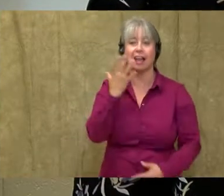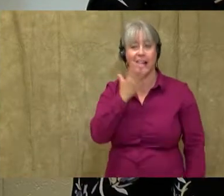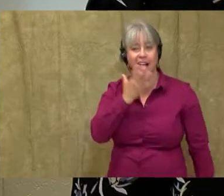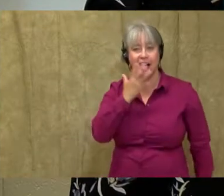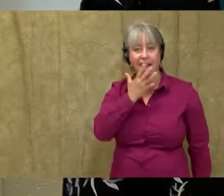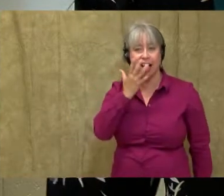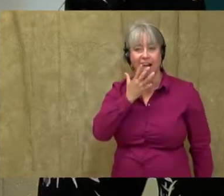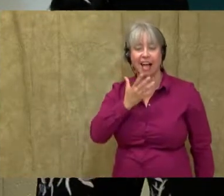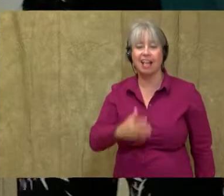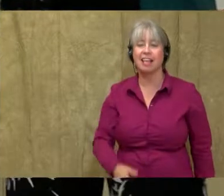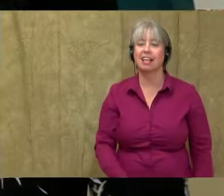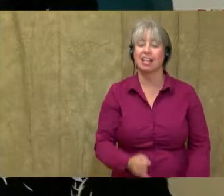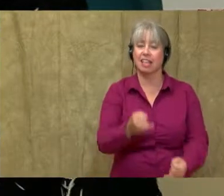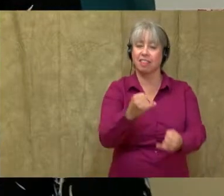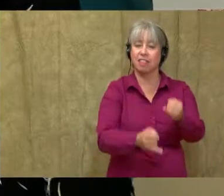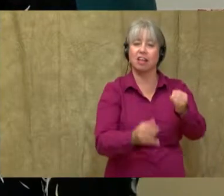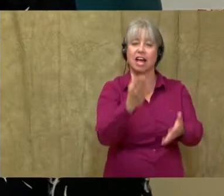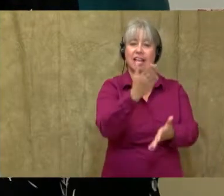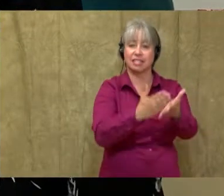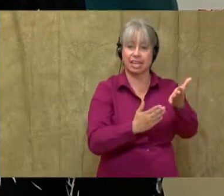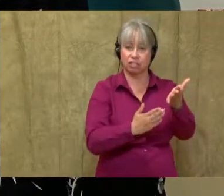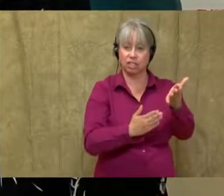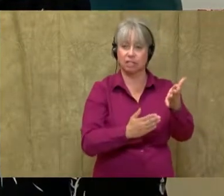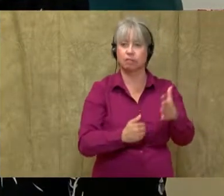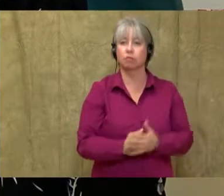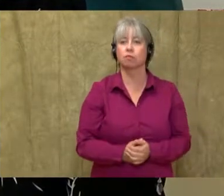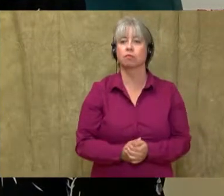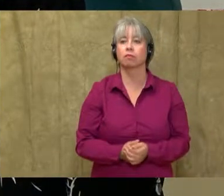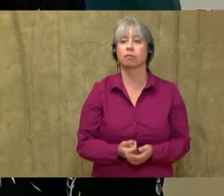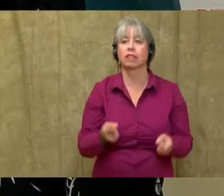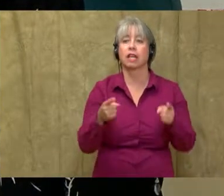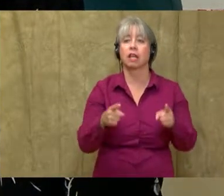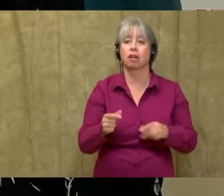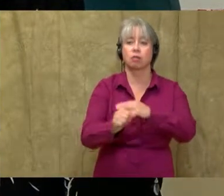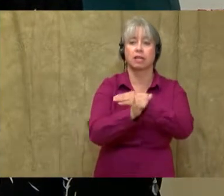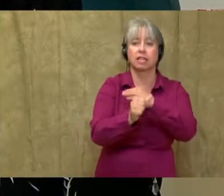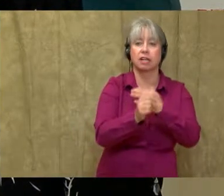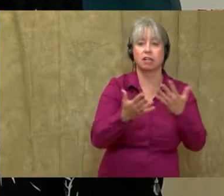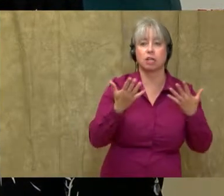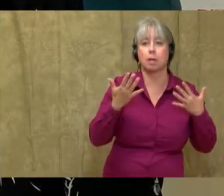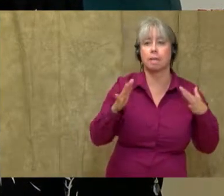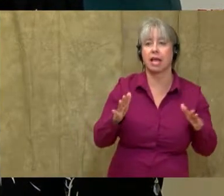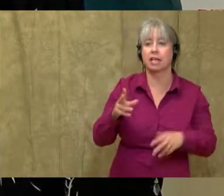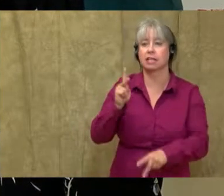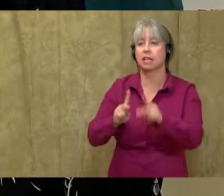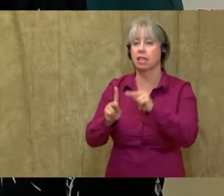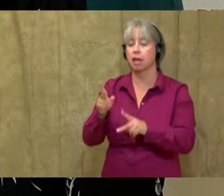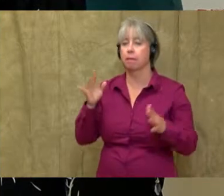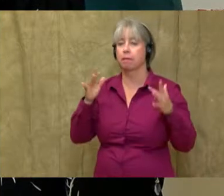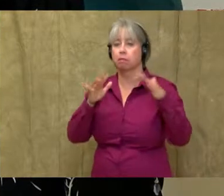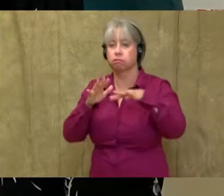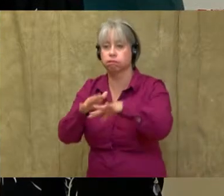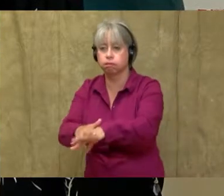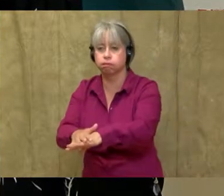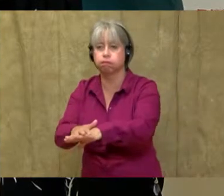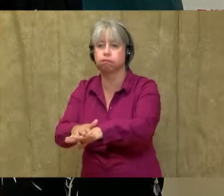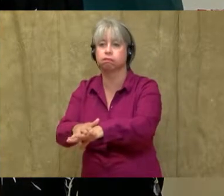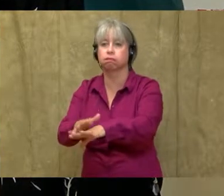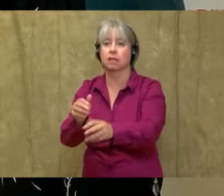of the poem and analyze that section. And when the danger passed and the people joined together, they grieved their